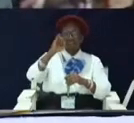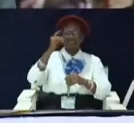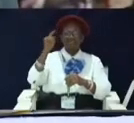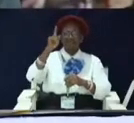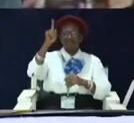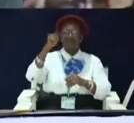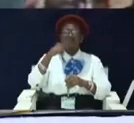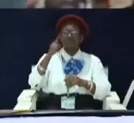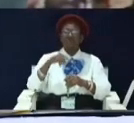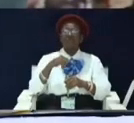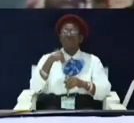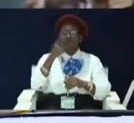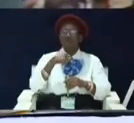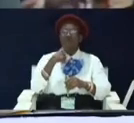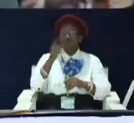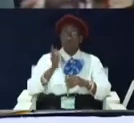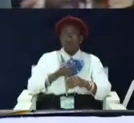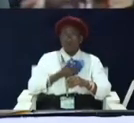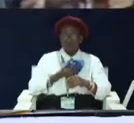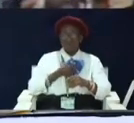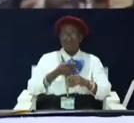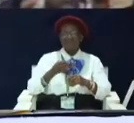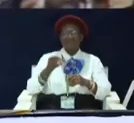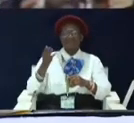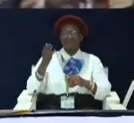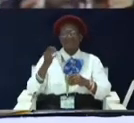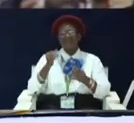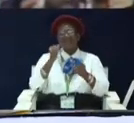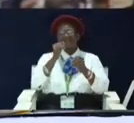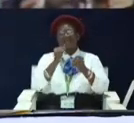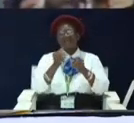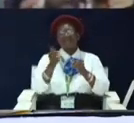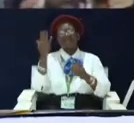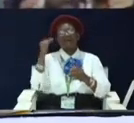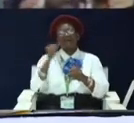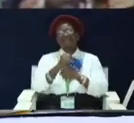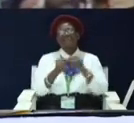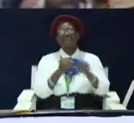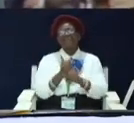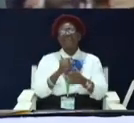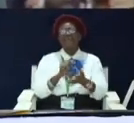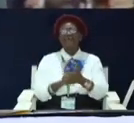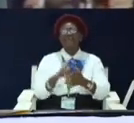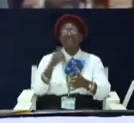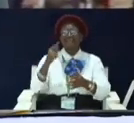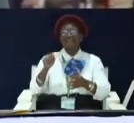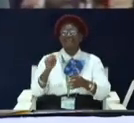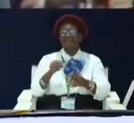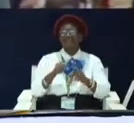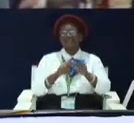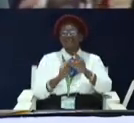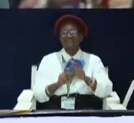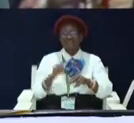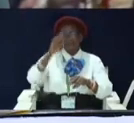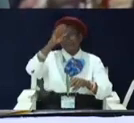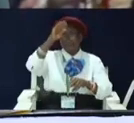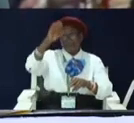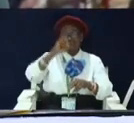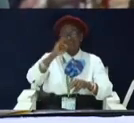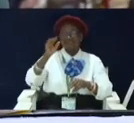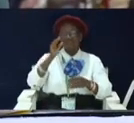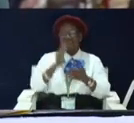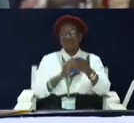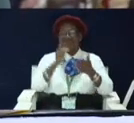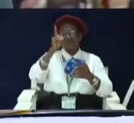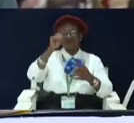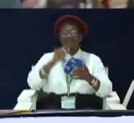year that the chairman is somebody who is sitting in a chair. Òun ló sọ fún wa lọ́dún tó kọjá wípé alága ni ẹni tó máa ń